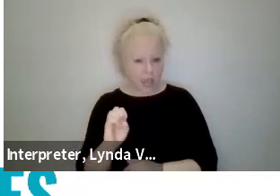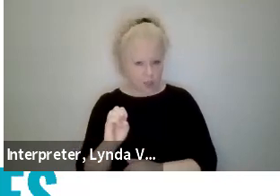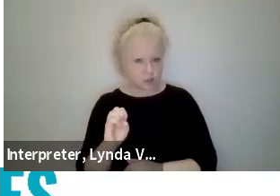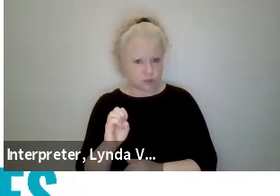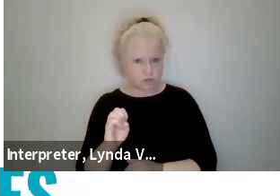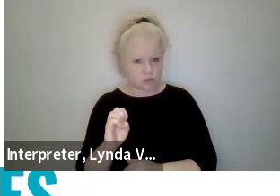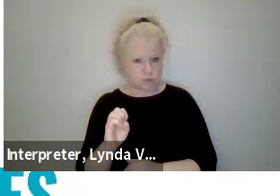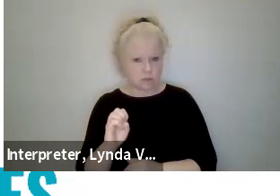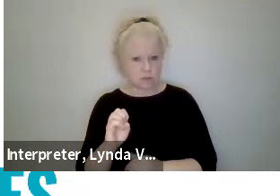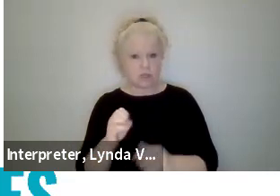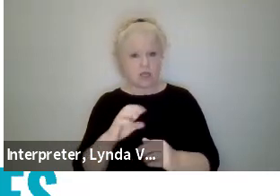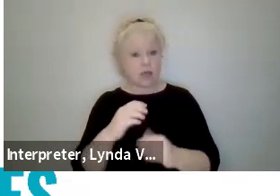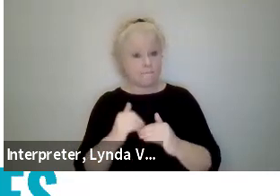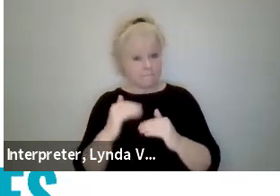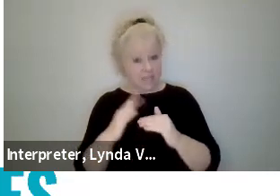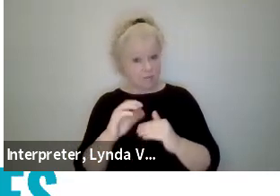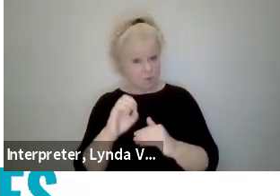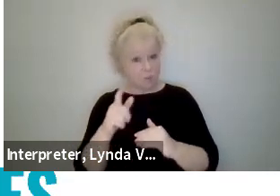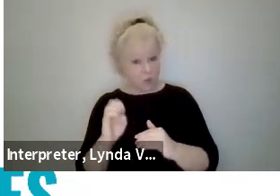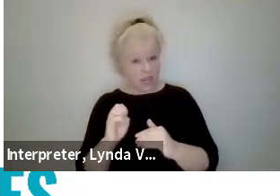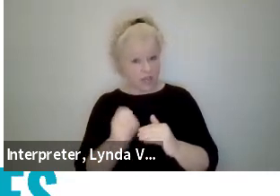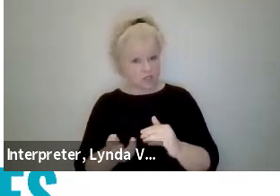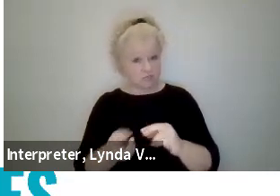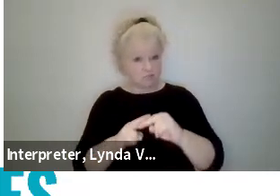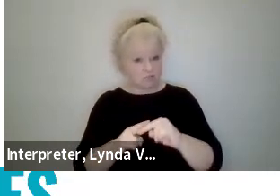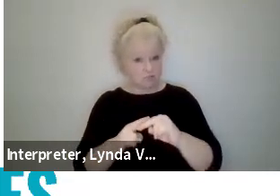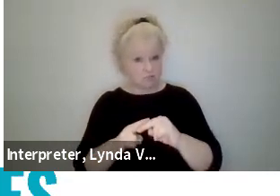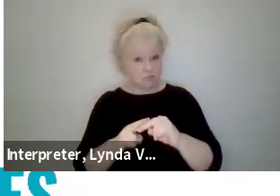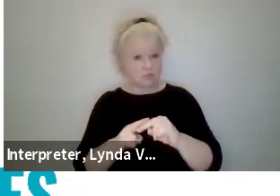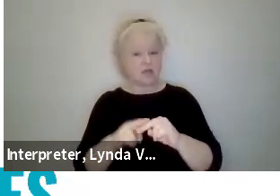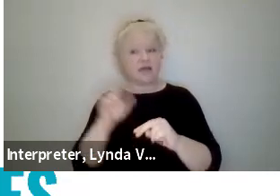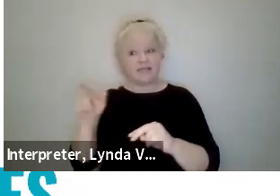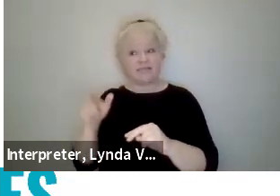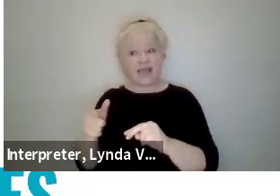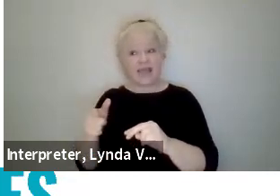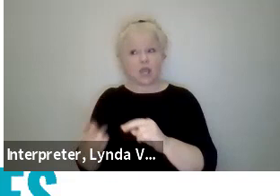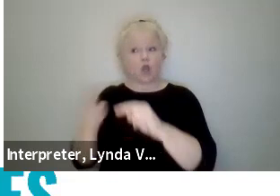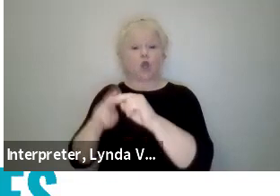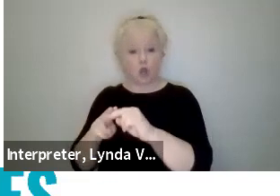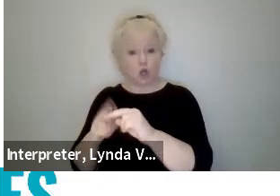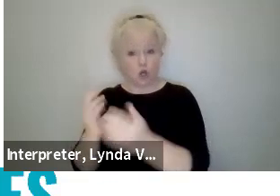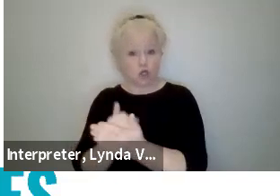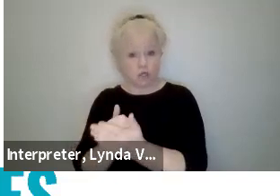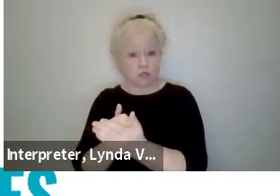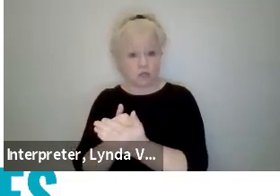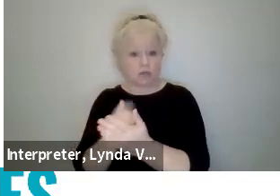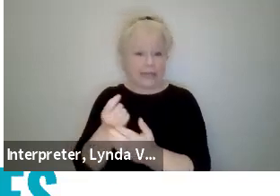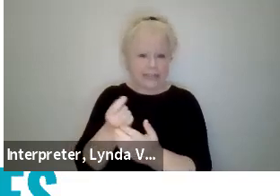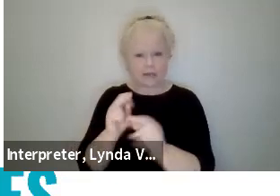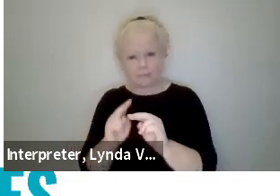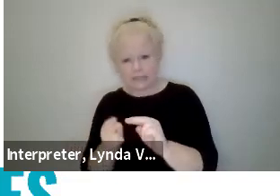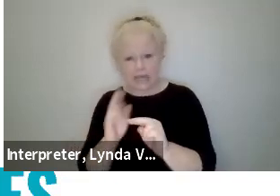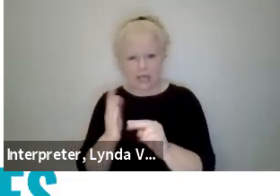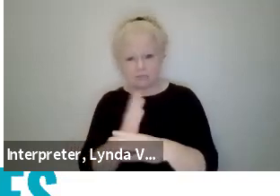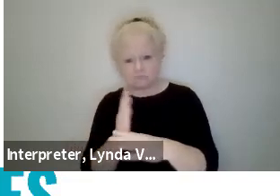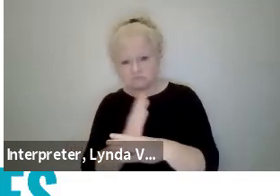minimum wage went up between 2018 and 2019, the amount they were earning above minimum wage, of course, dropped a bit, but we are